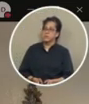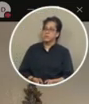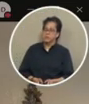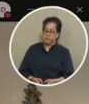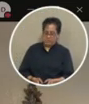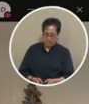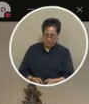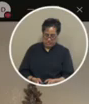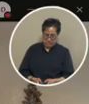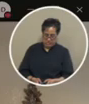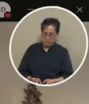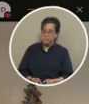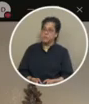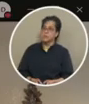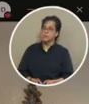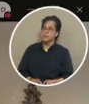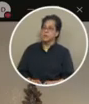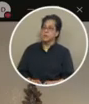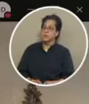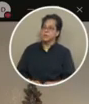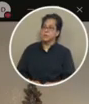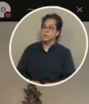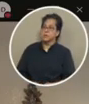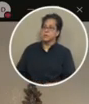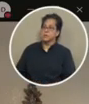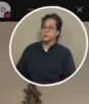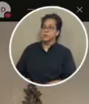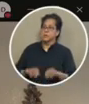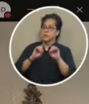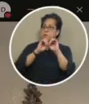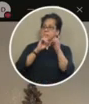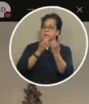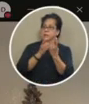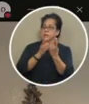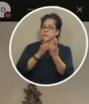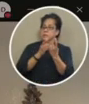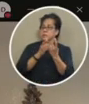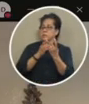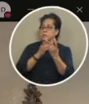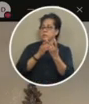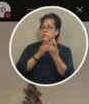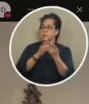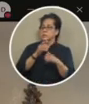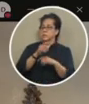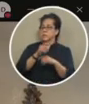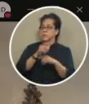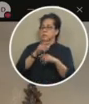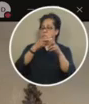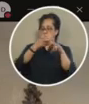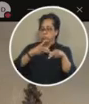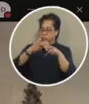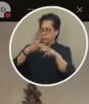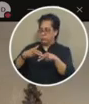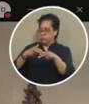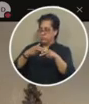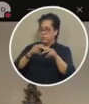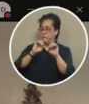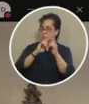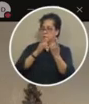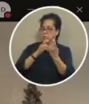I saw her on earlier. Representative Lizarraga? You'll need to press *6 to unmute your microphone,